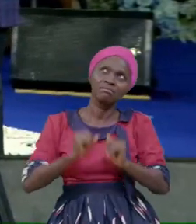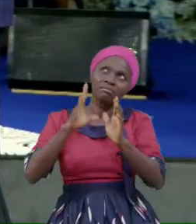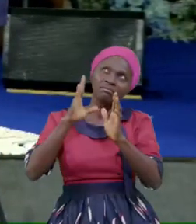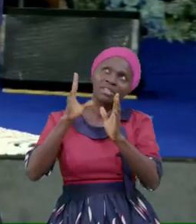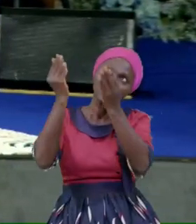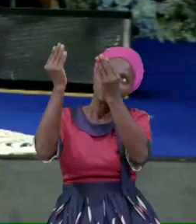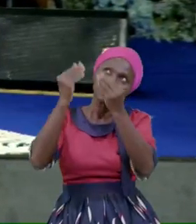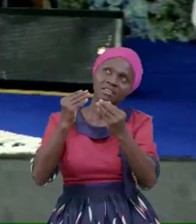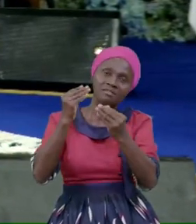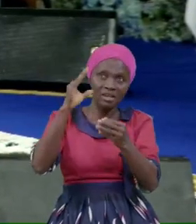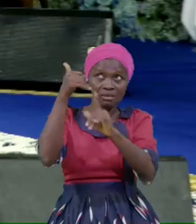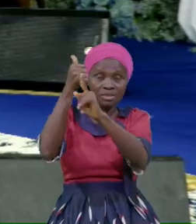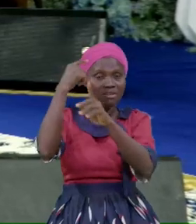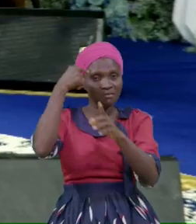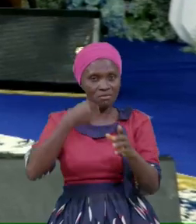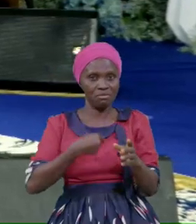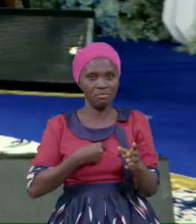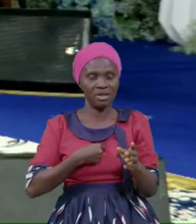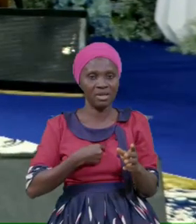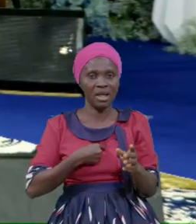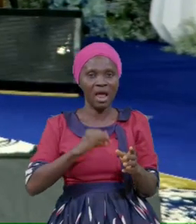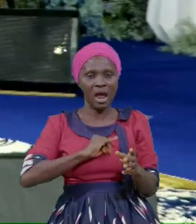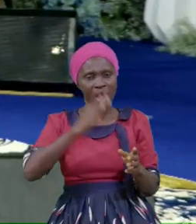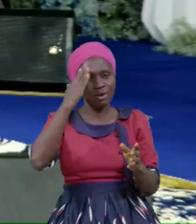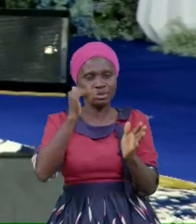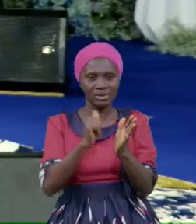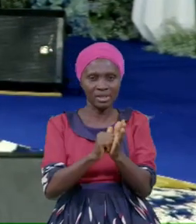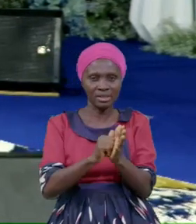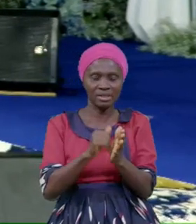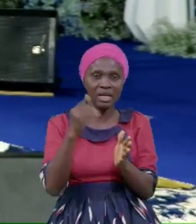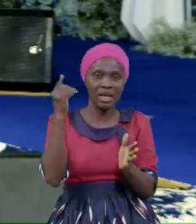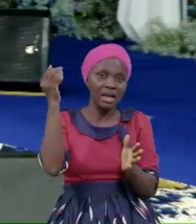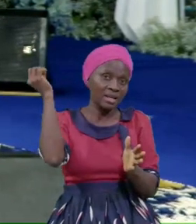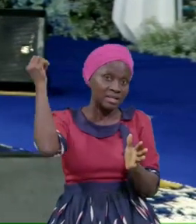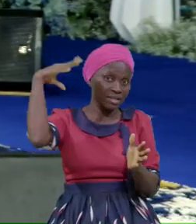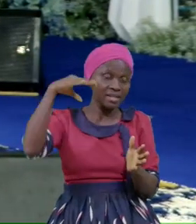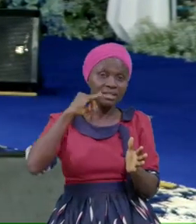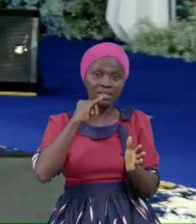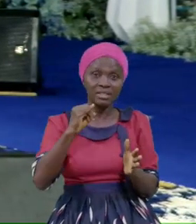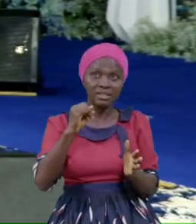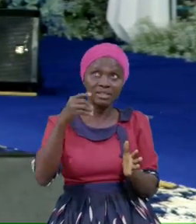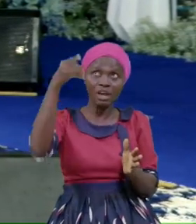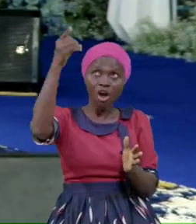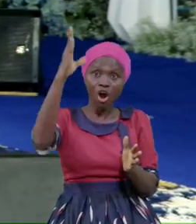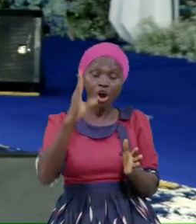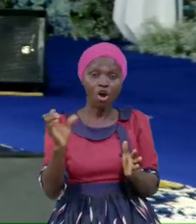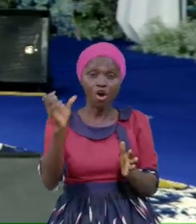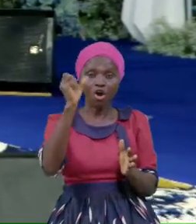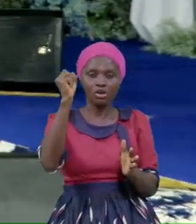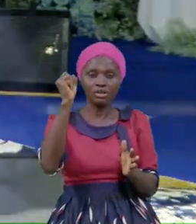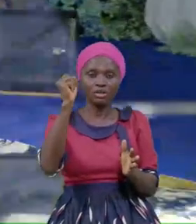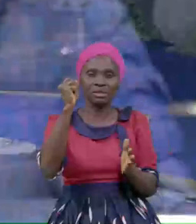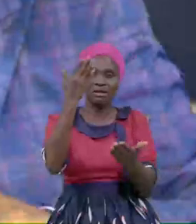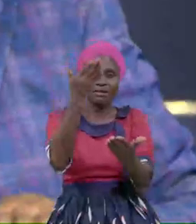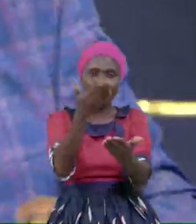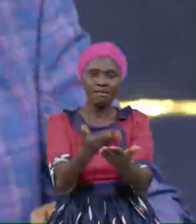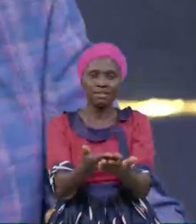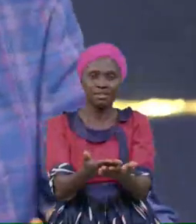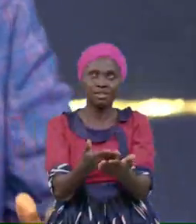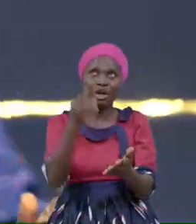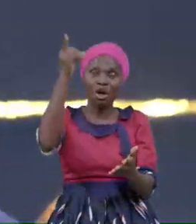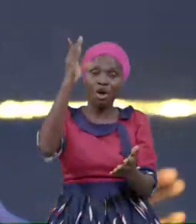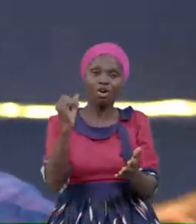is God's riches, God's redemption, God's righteousness at Christ's